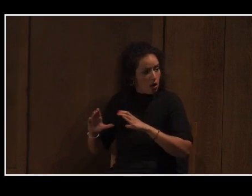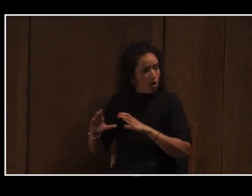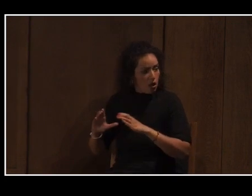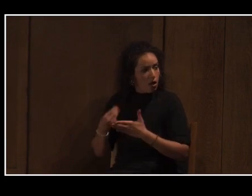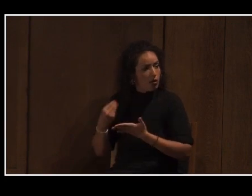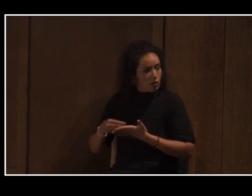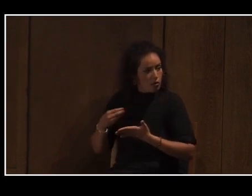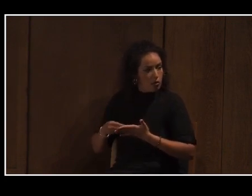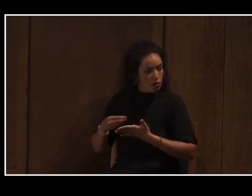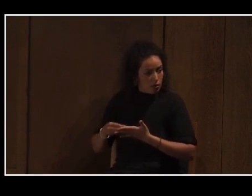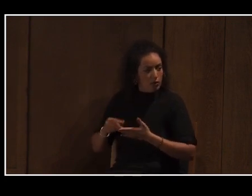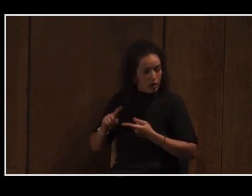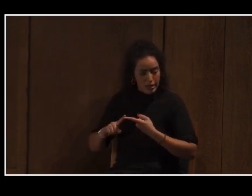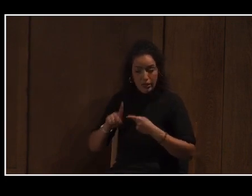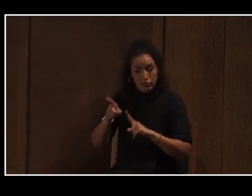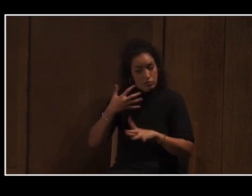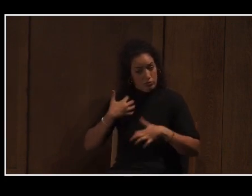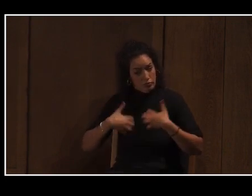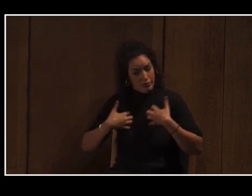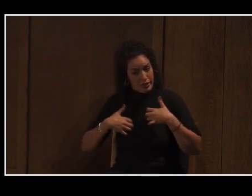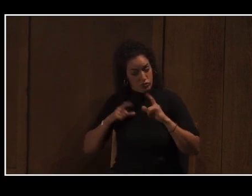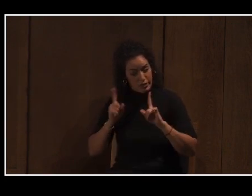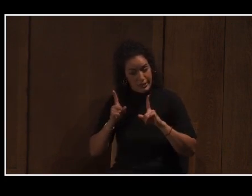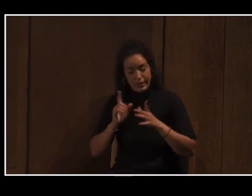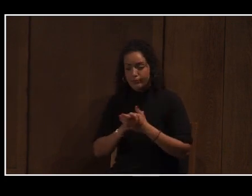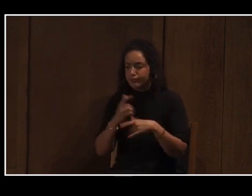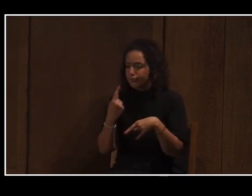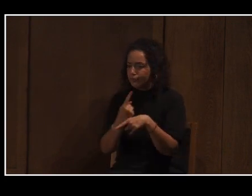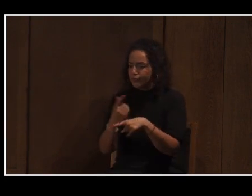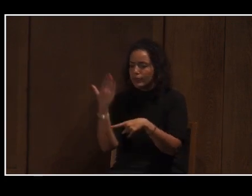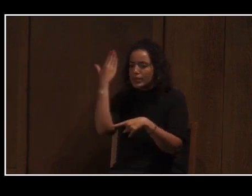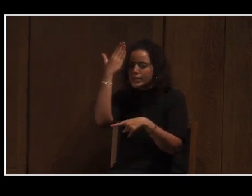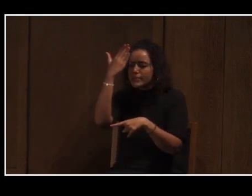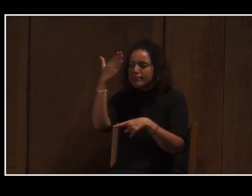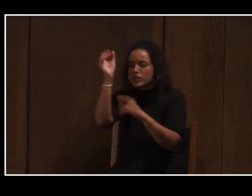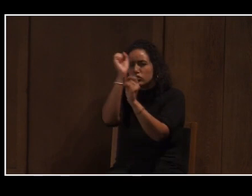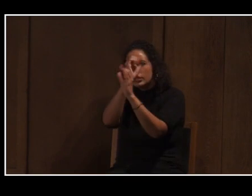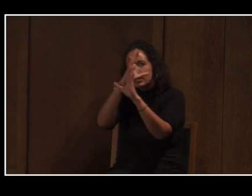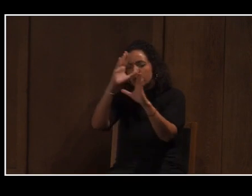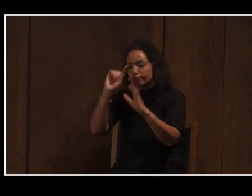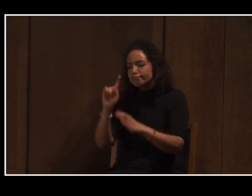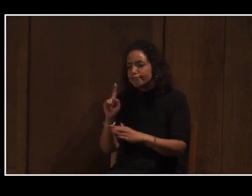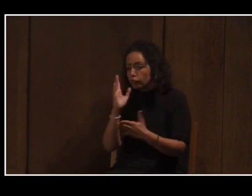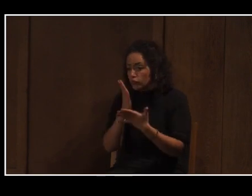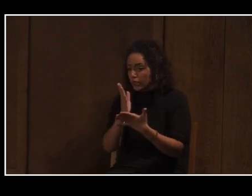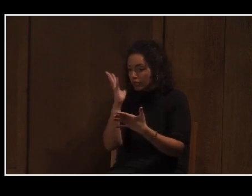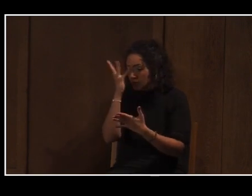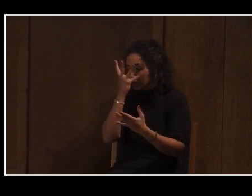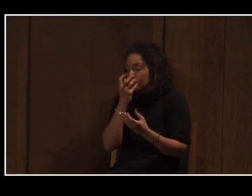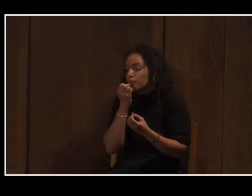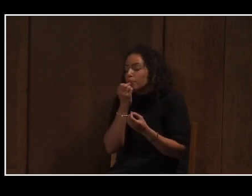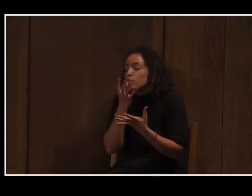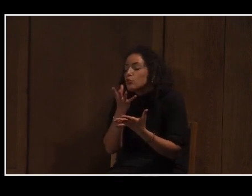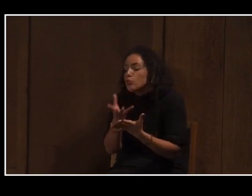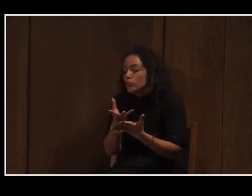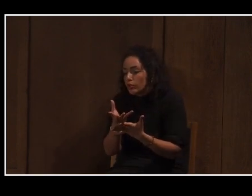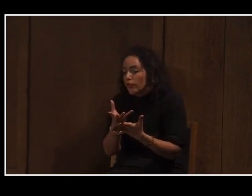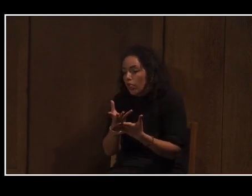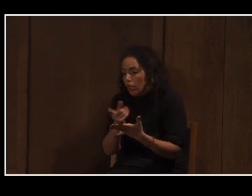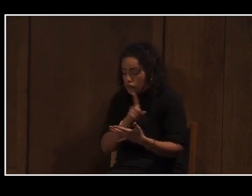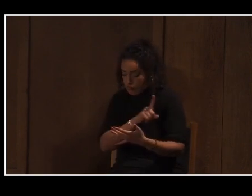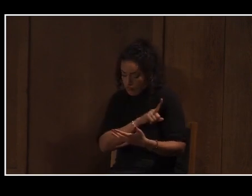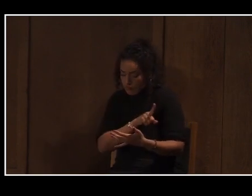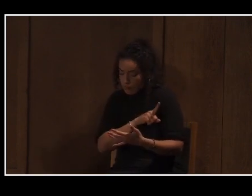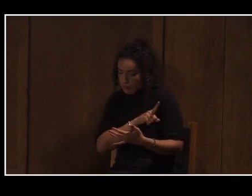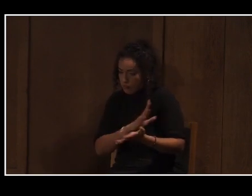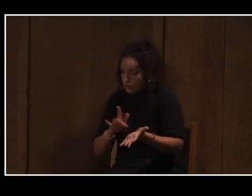very interesting place and point, talking about imagination, because first of all, it's a beautiful excuse for a society and a city to think about who